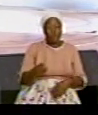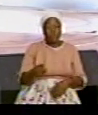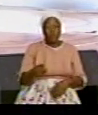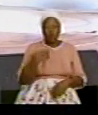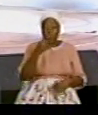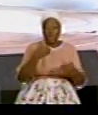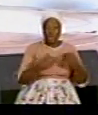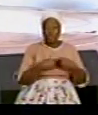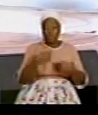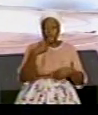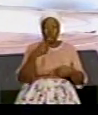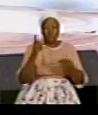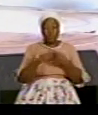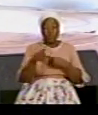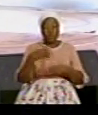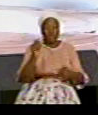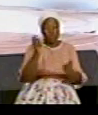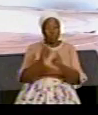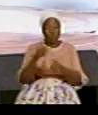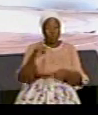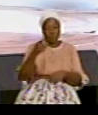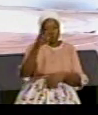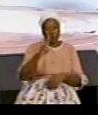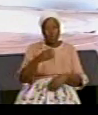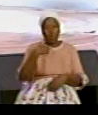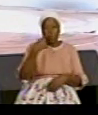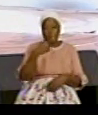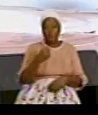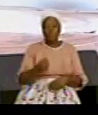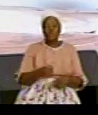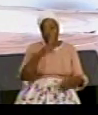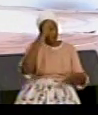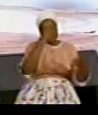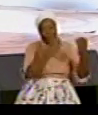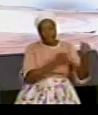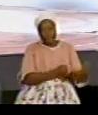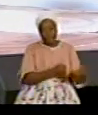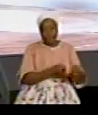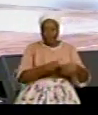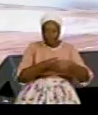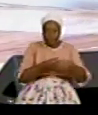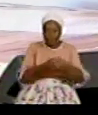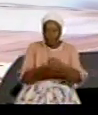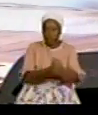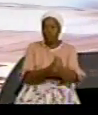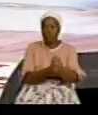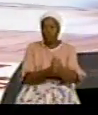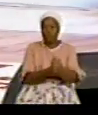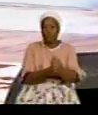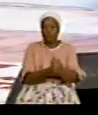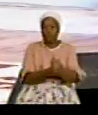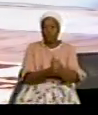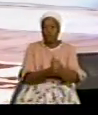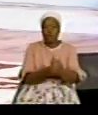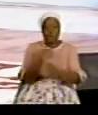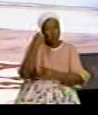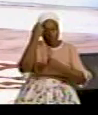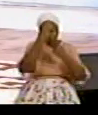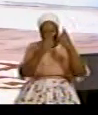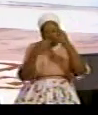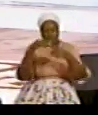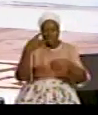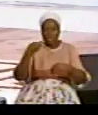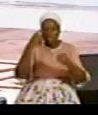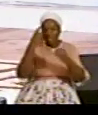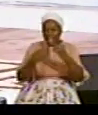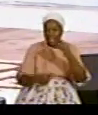unto you the word of God, whose faith follow, considering the